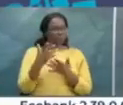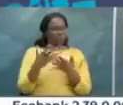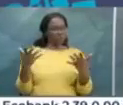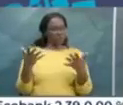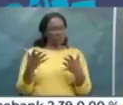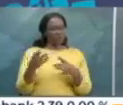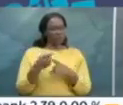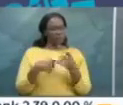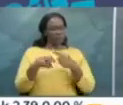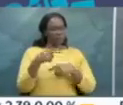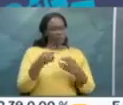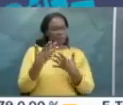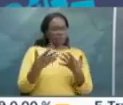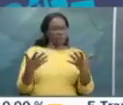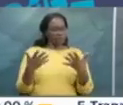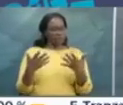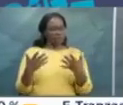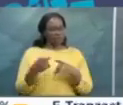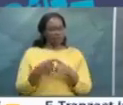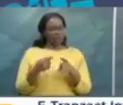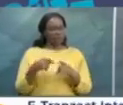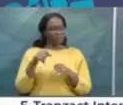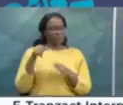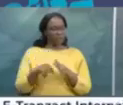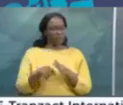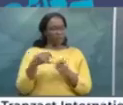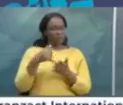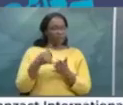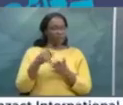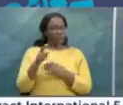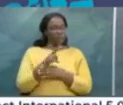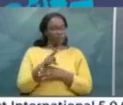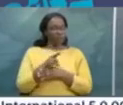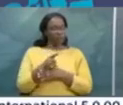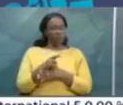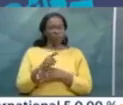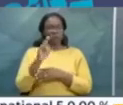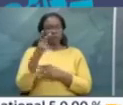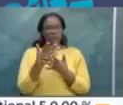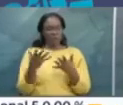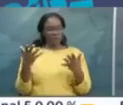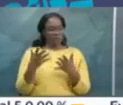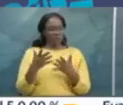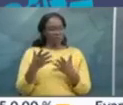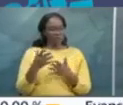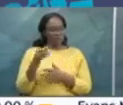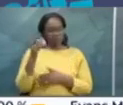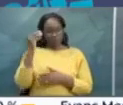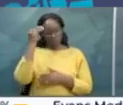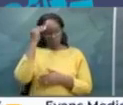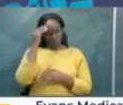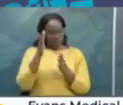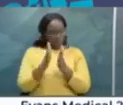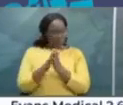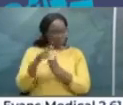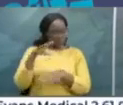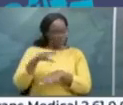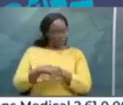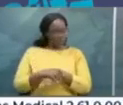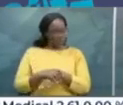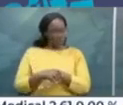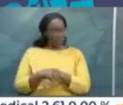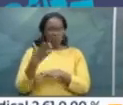recycled materials from the dump site. He involves youth with no secondary school education who scavenge and obtain the